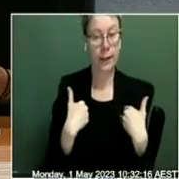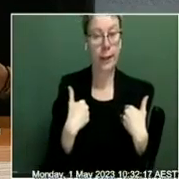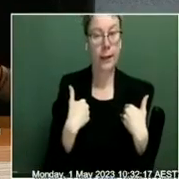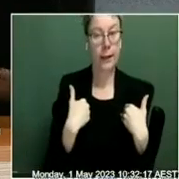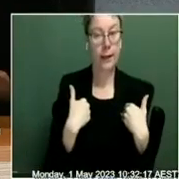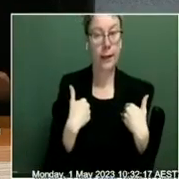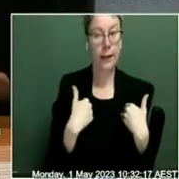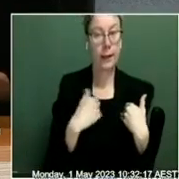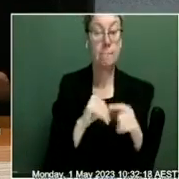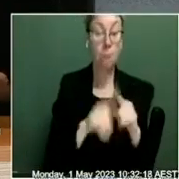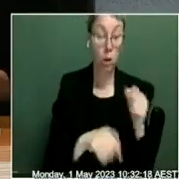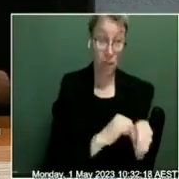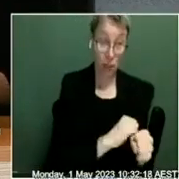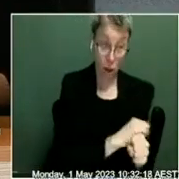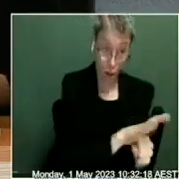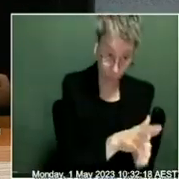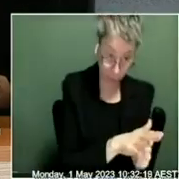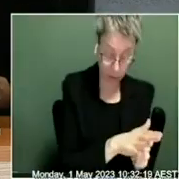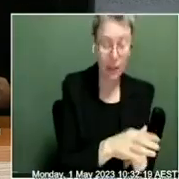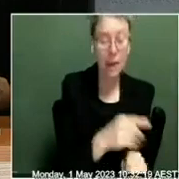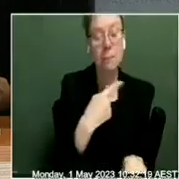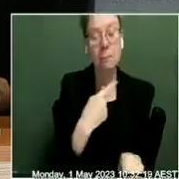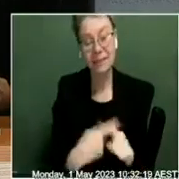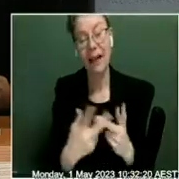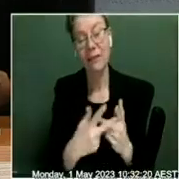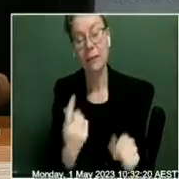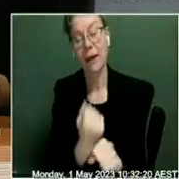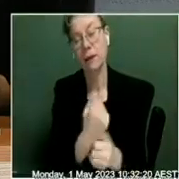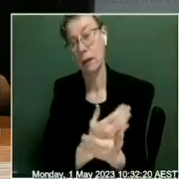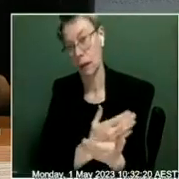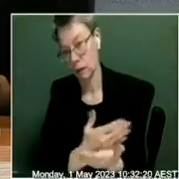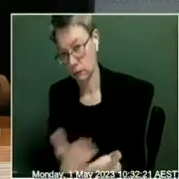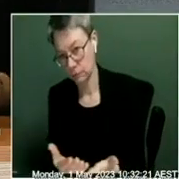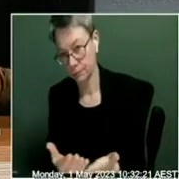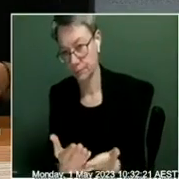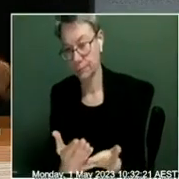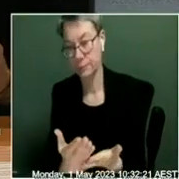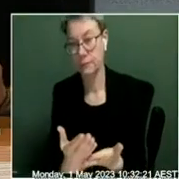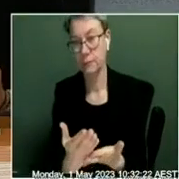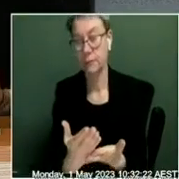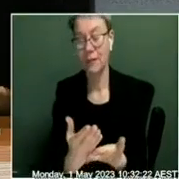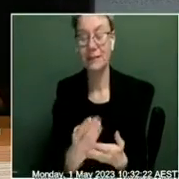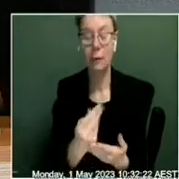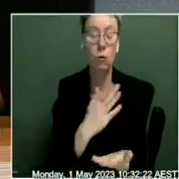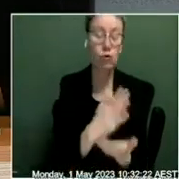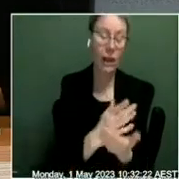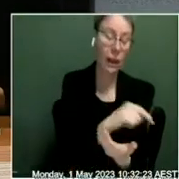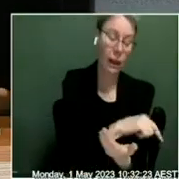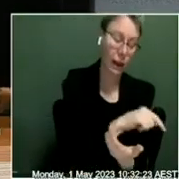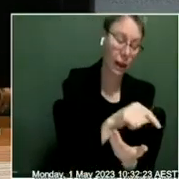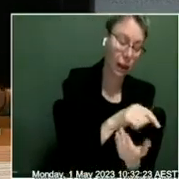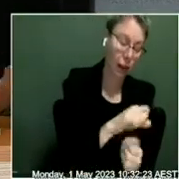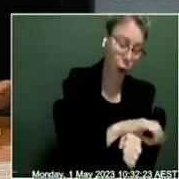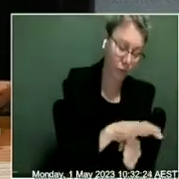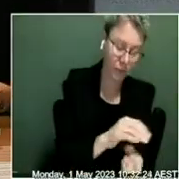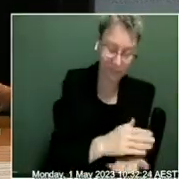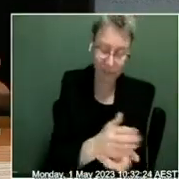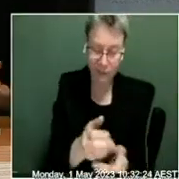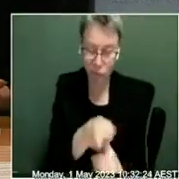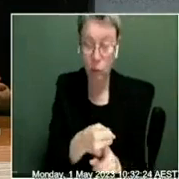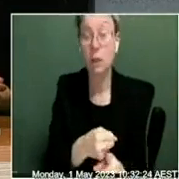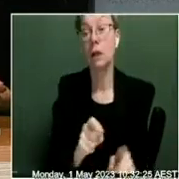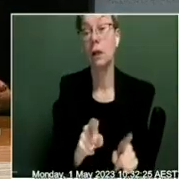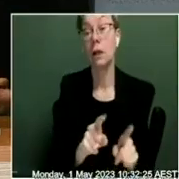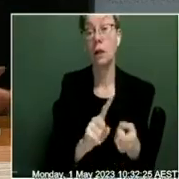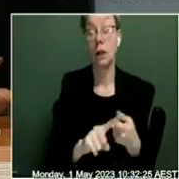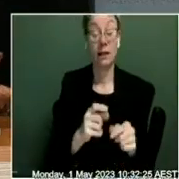pandemic. So we've had some significant challenges in workforce recruitment in our trial sites. We've also